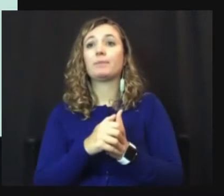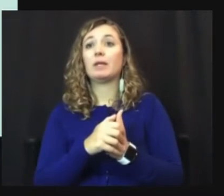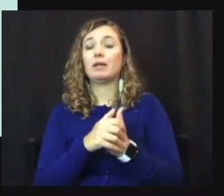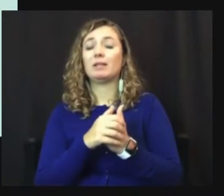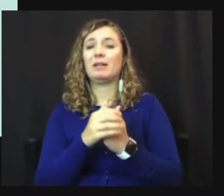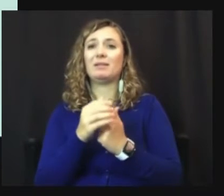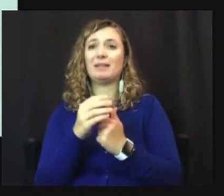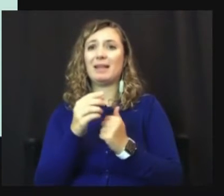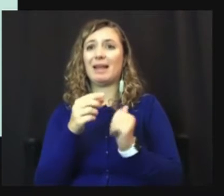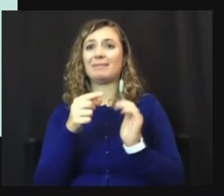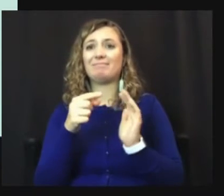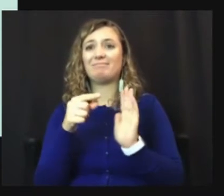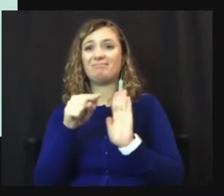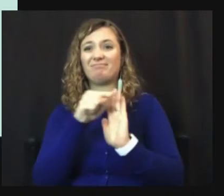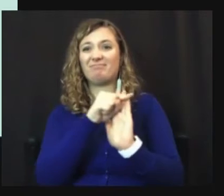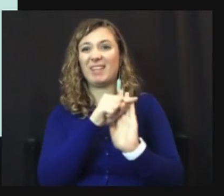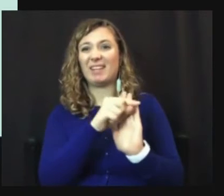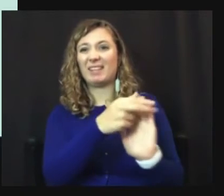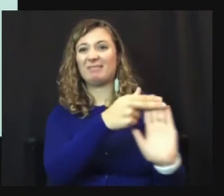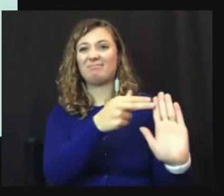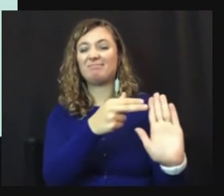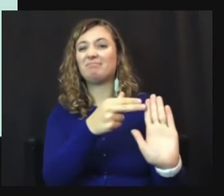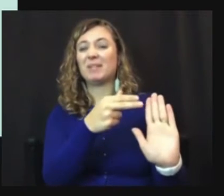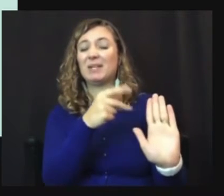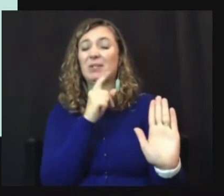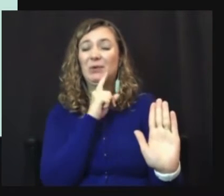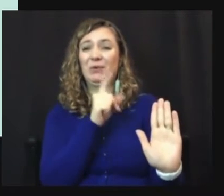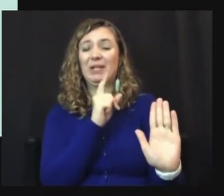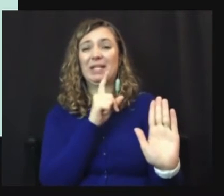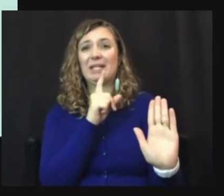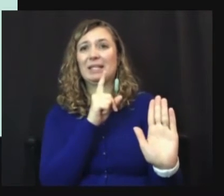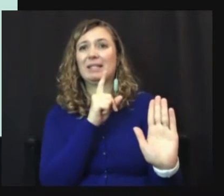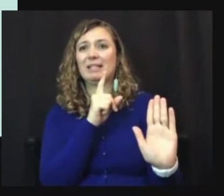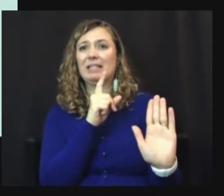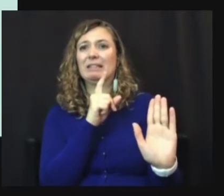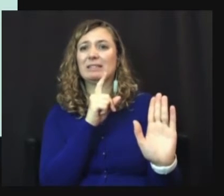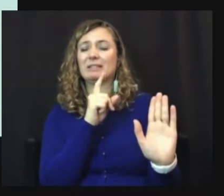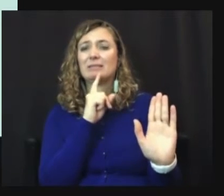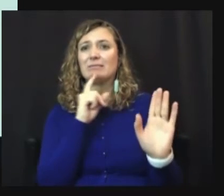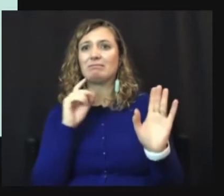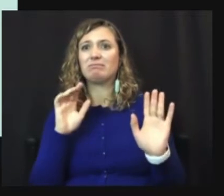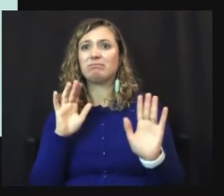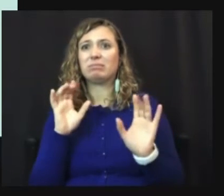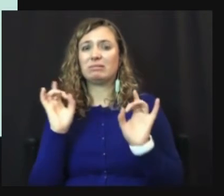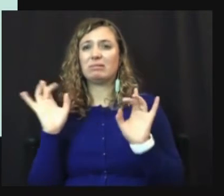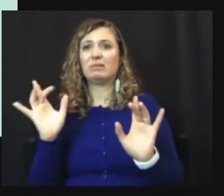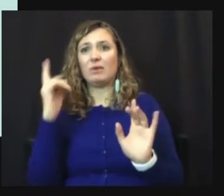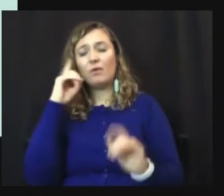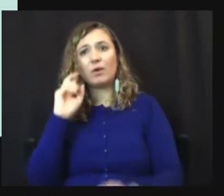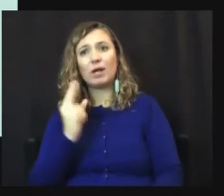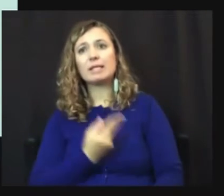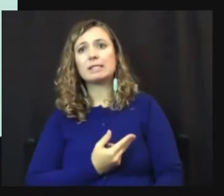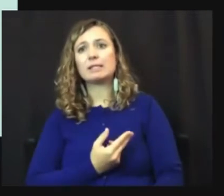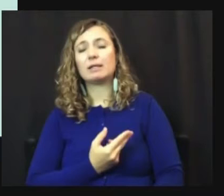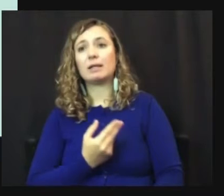are very harrowing for us. And so much of it could just be put away if